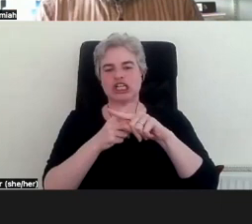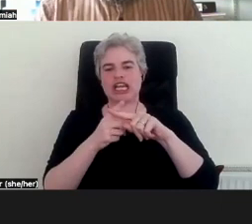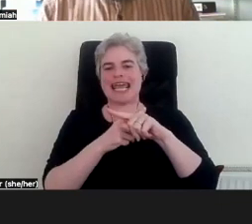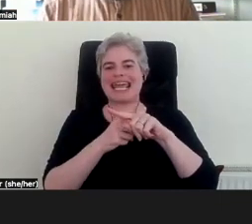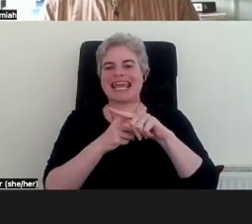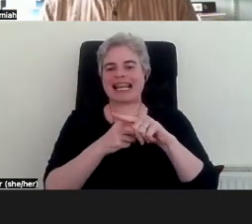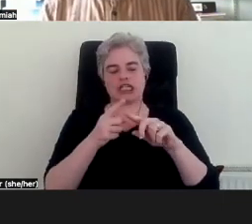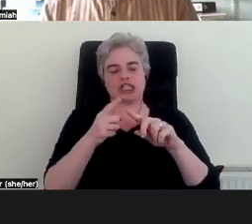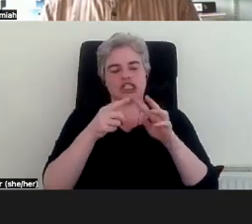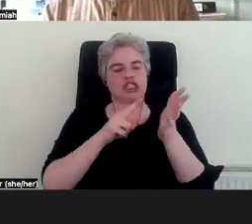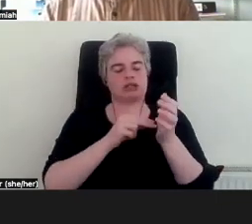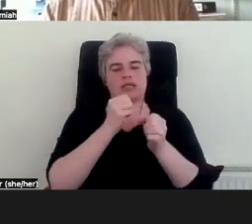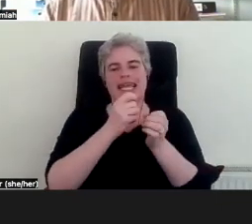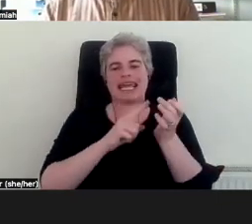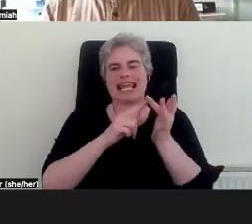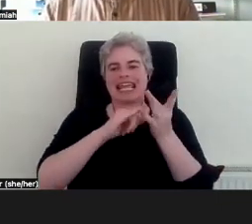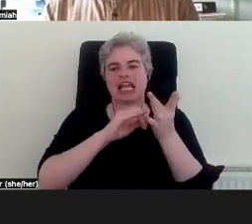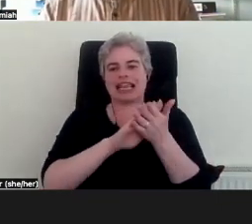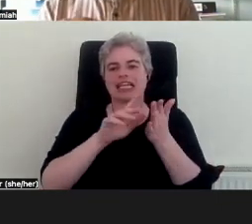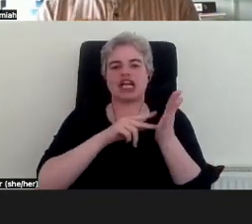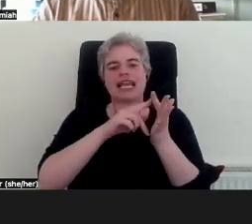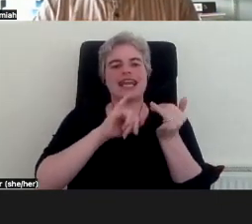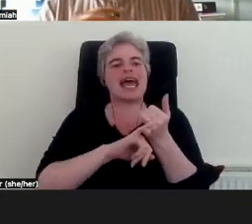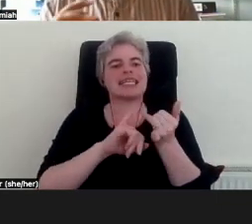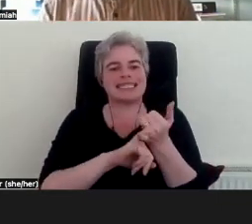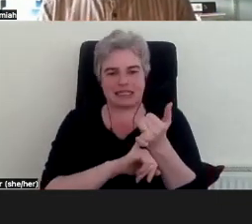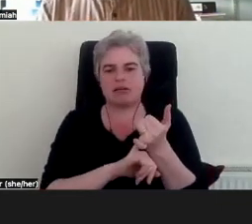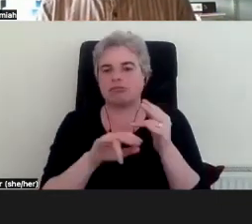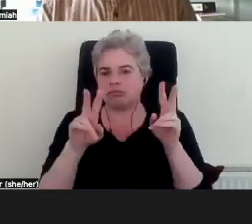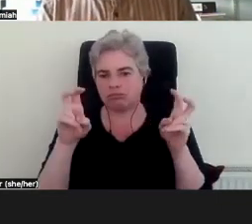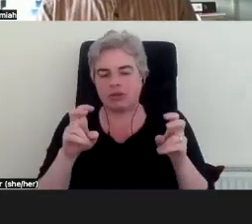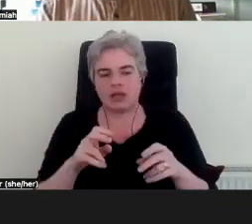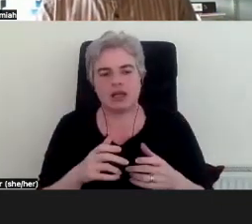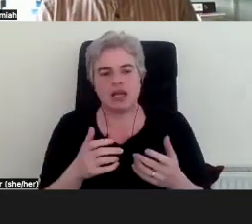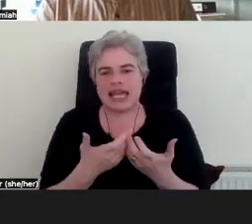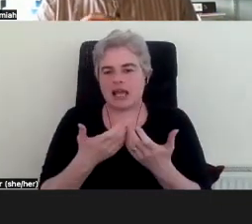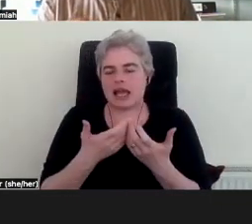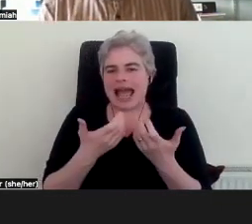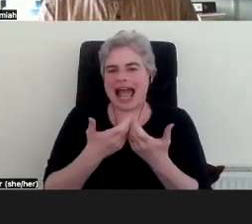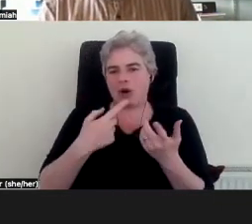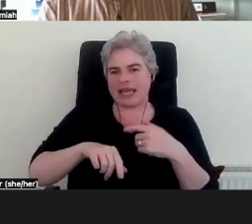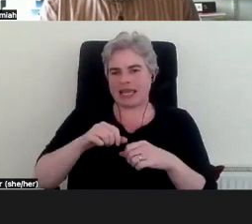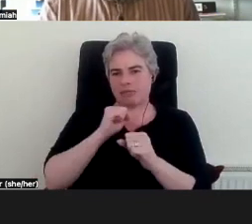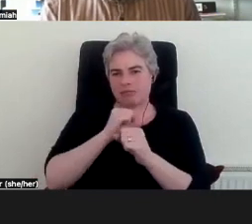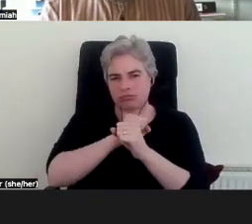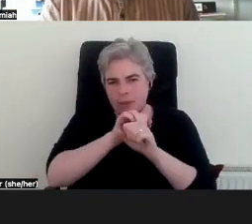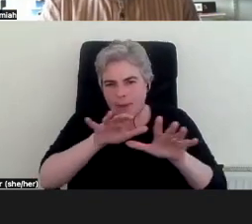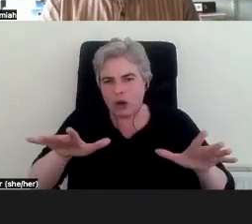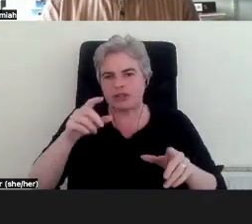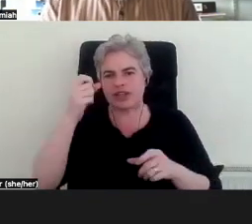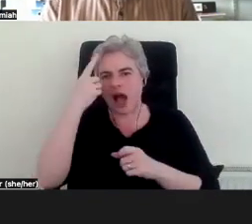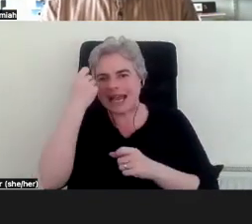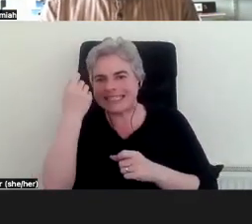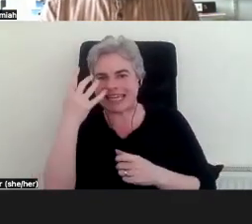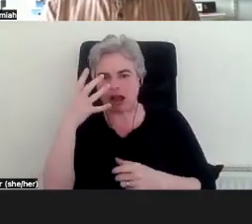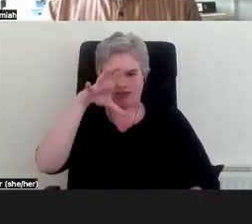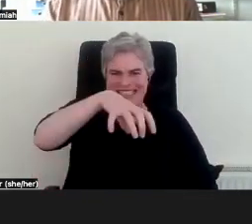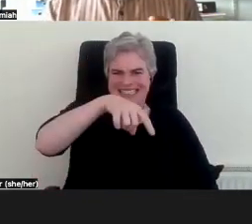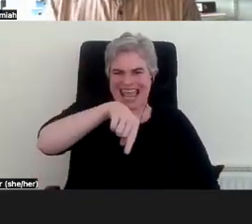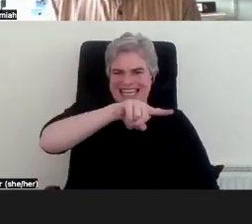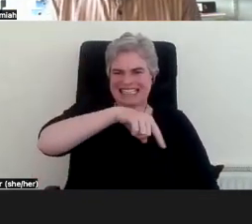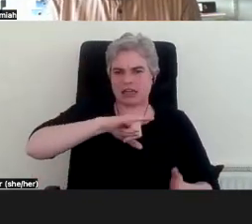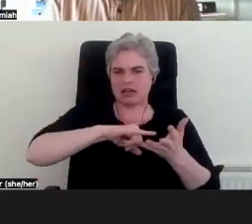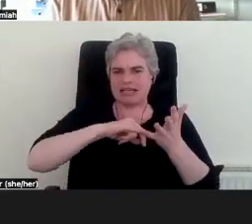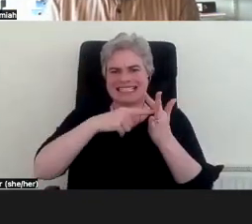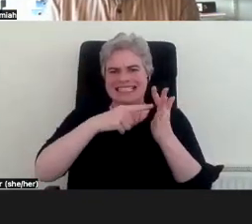nationhood of that particular context, and also how he was promoting the understanding of the state within that context.